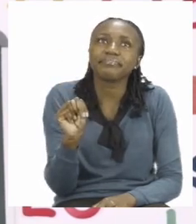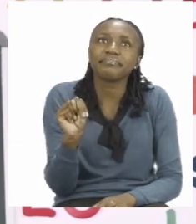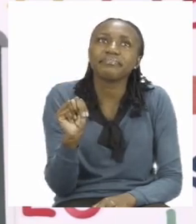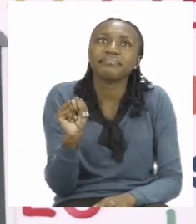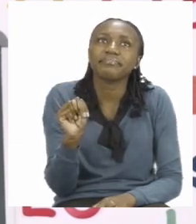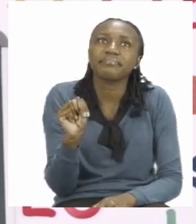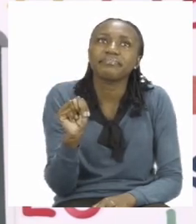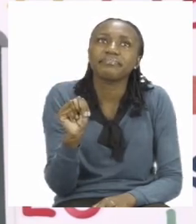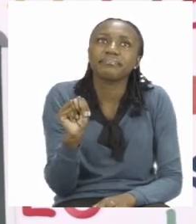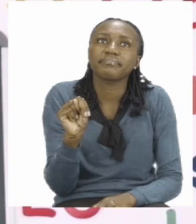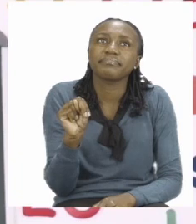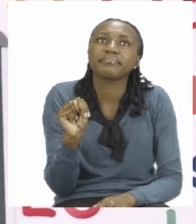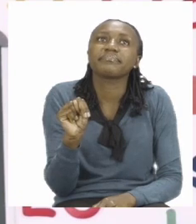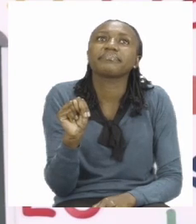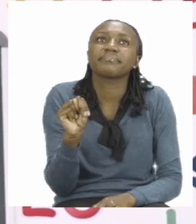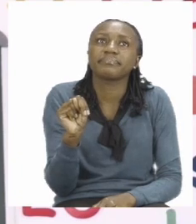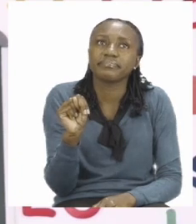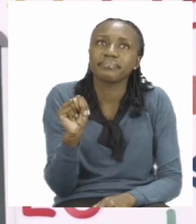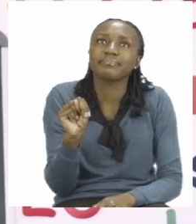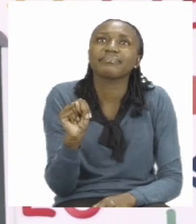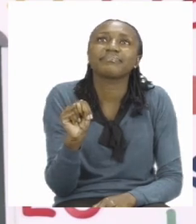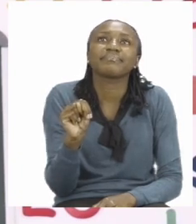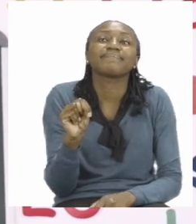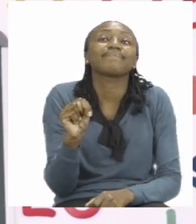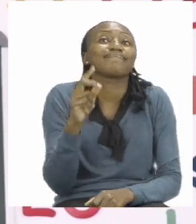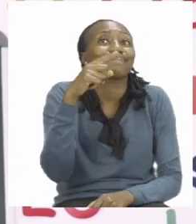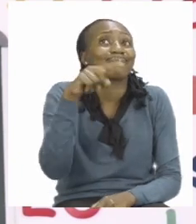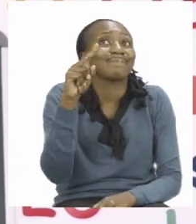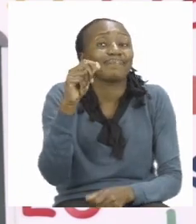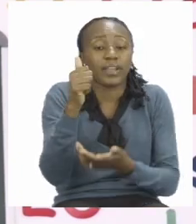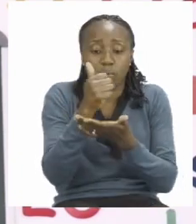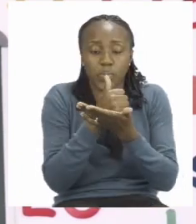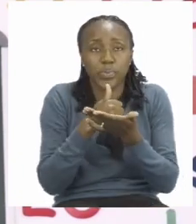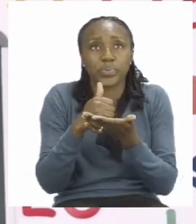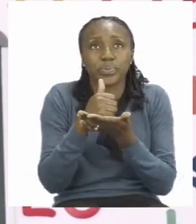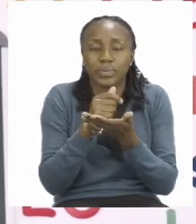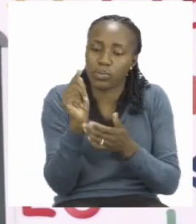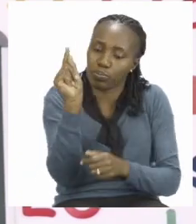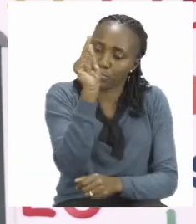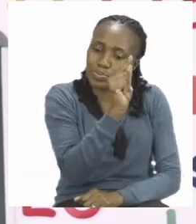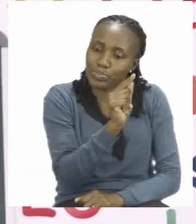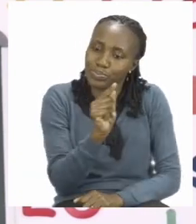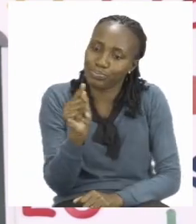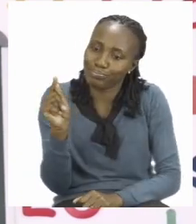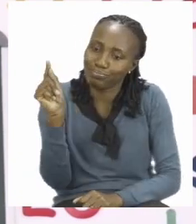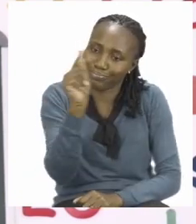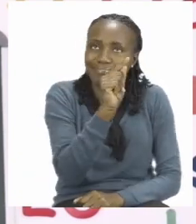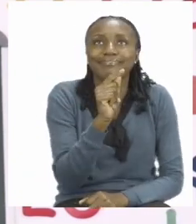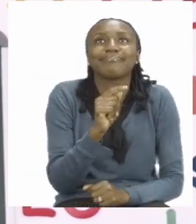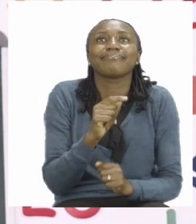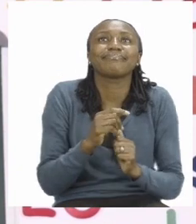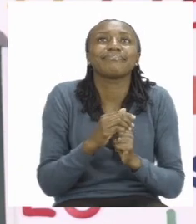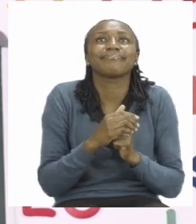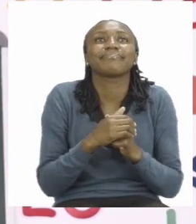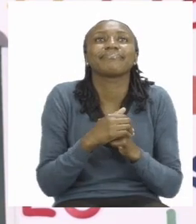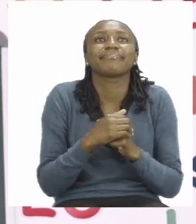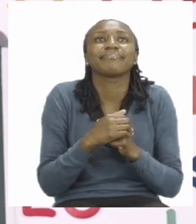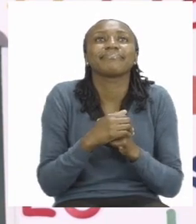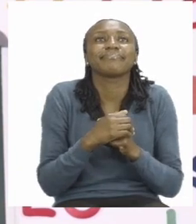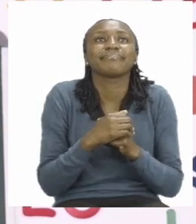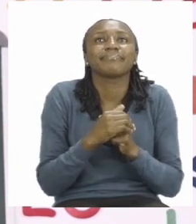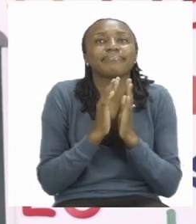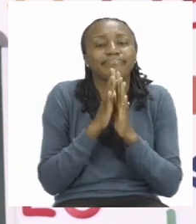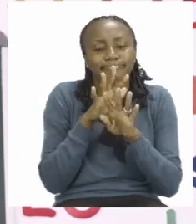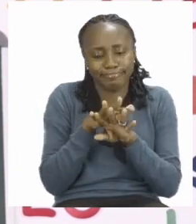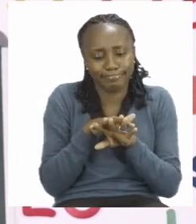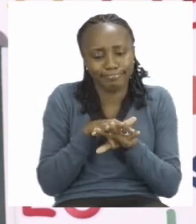So that makes it the correct one. So go ahead and circle it either with color or pencil. Take your time and